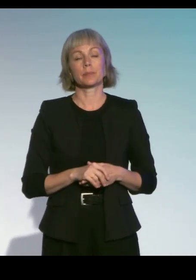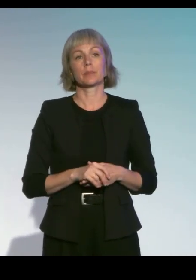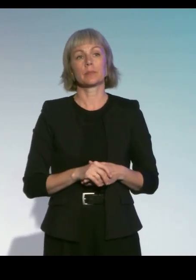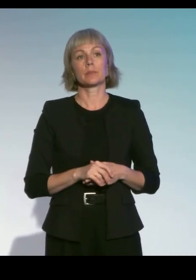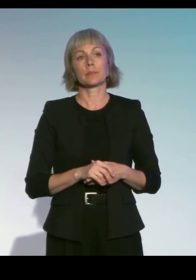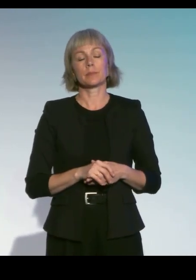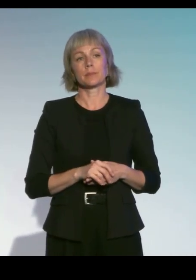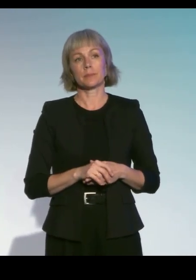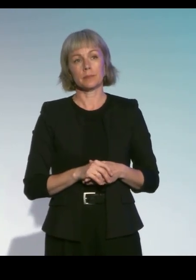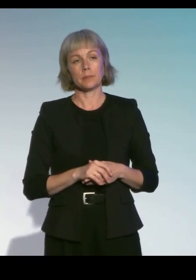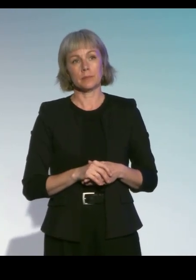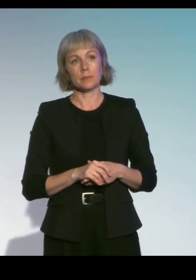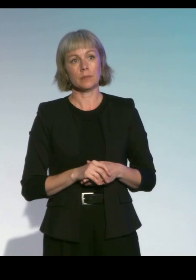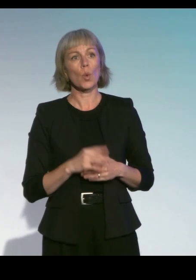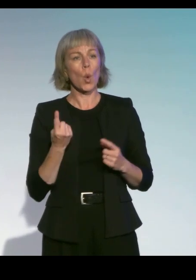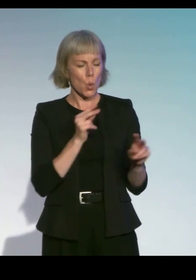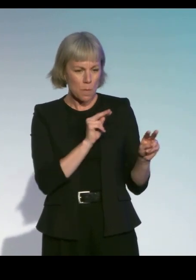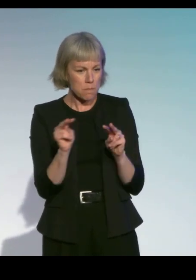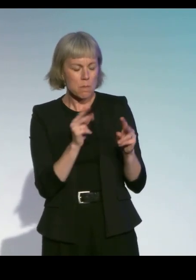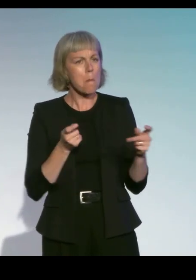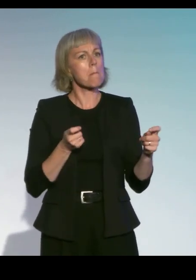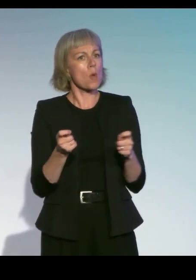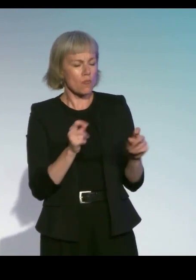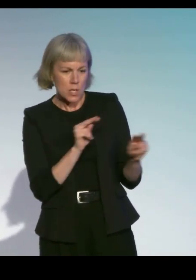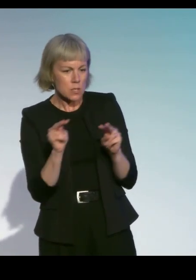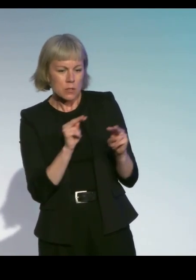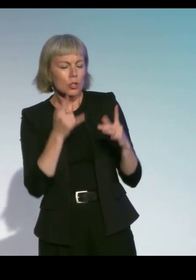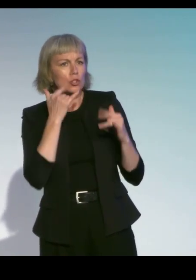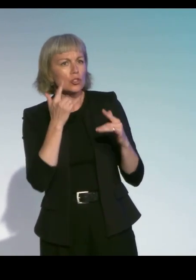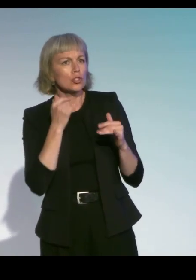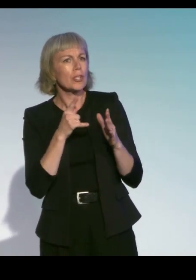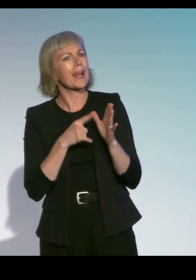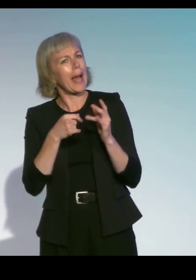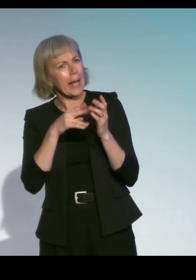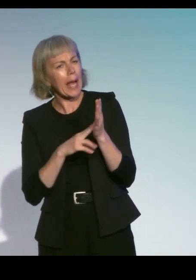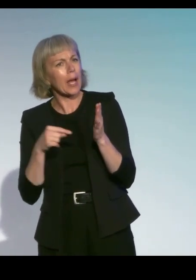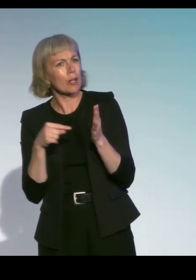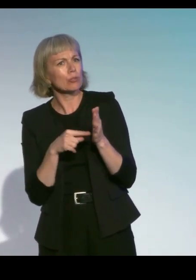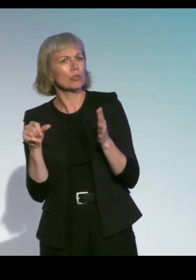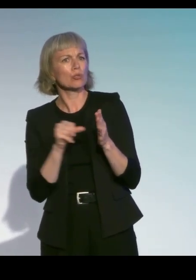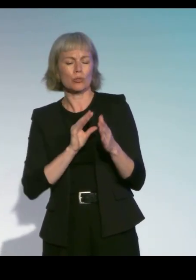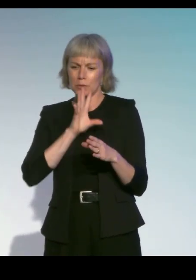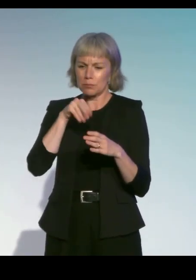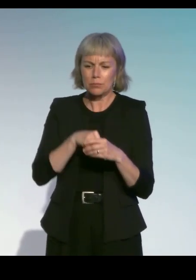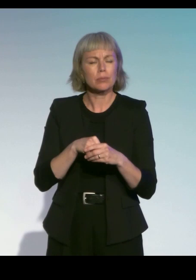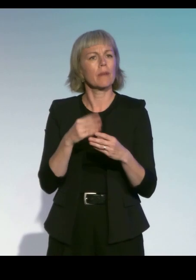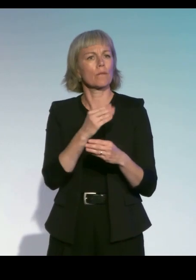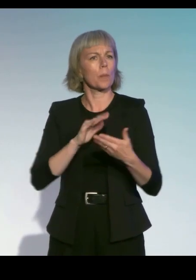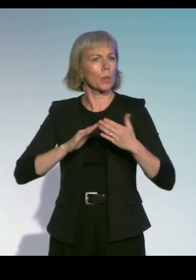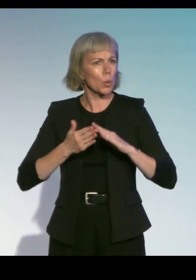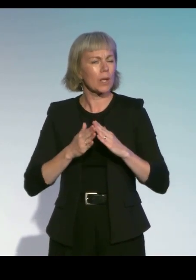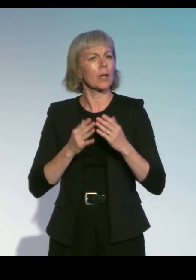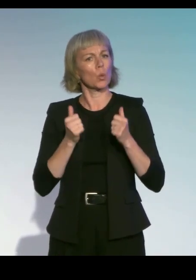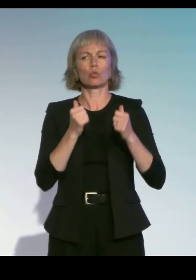very much underpaid, should have in-depth understanding about the platform, be invested in the communities and be well-trained